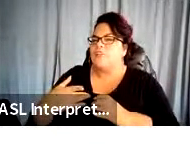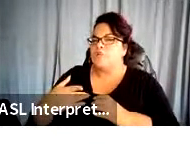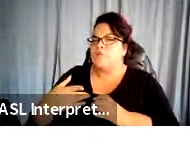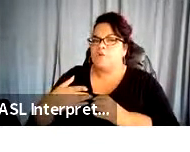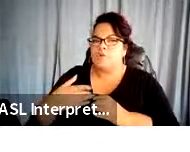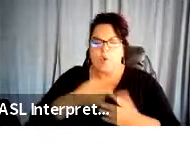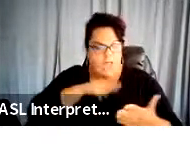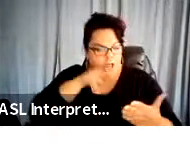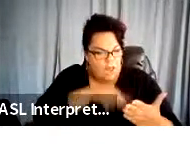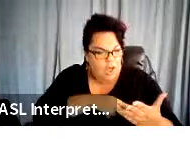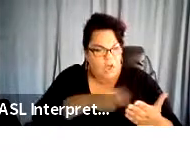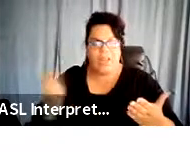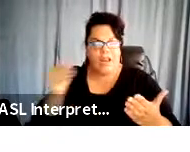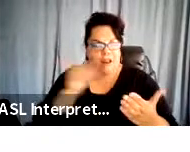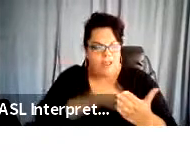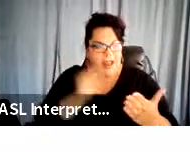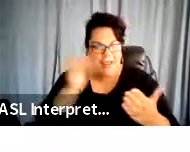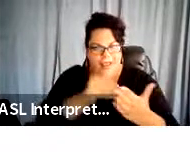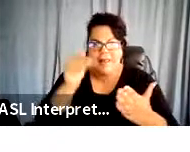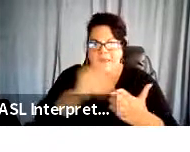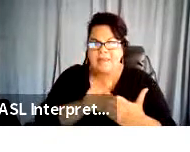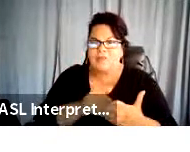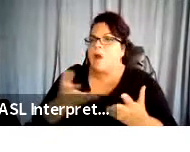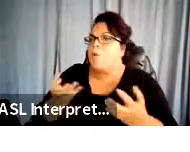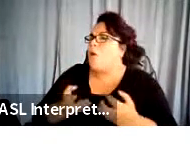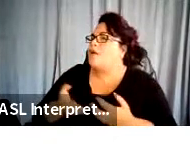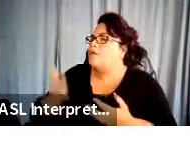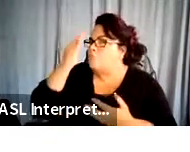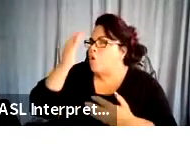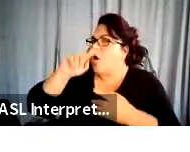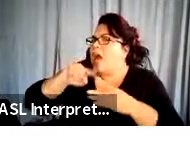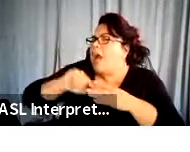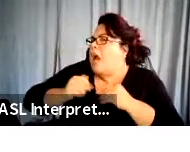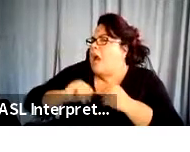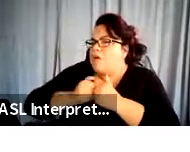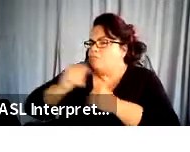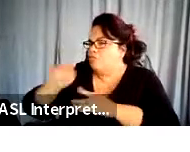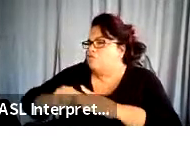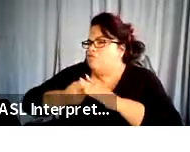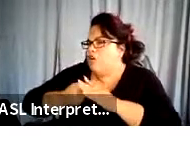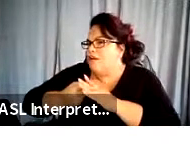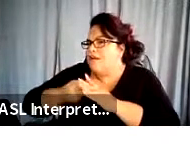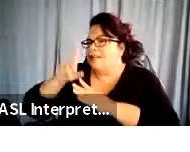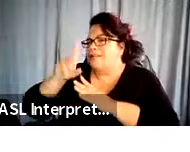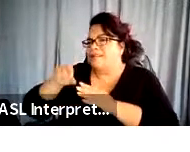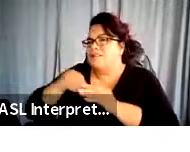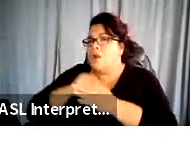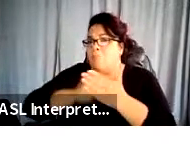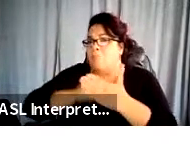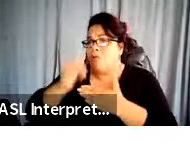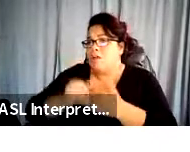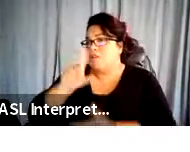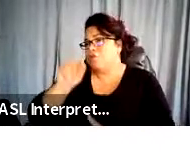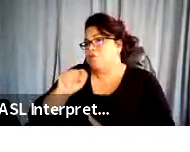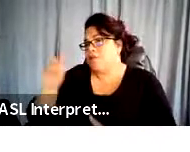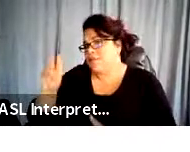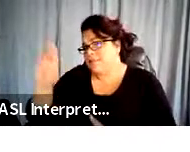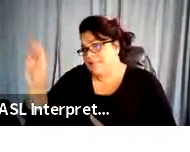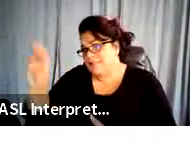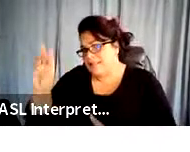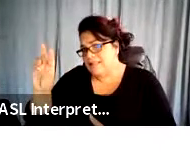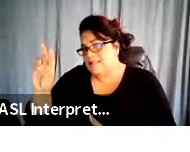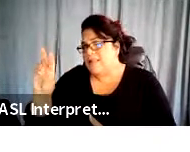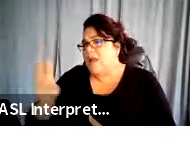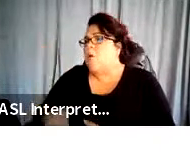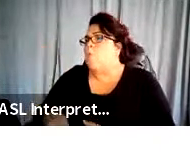So I want to hear sort of, you know, what got you started with this project in 2006? What was its scope? How many